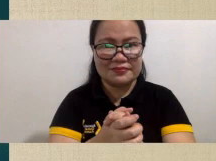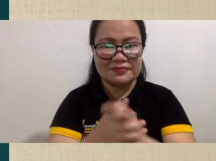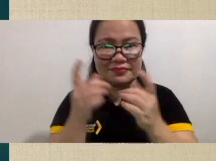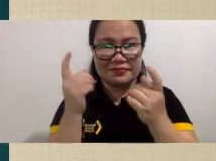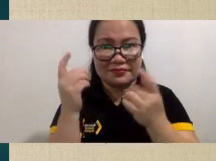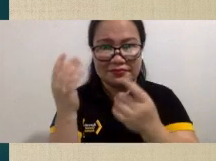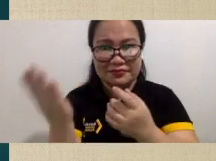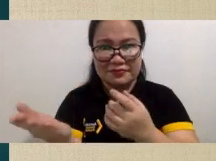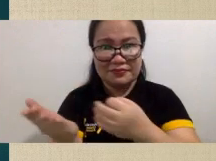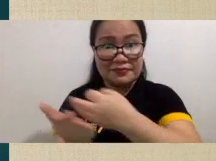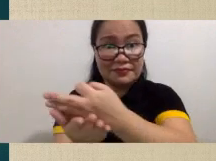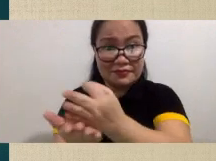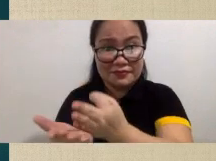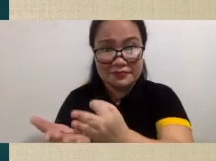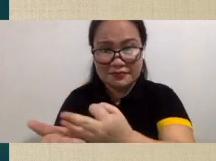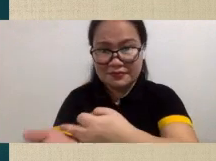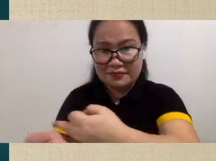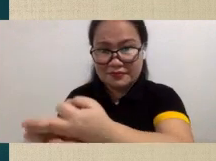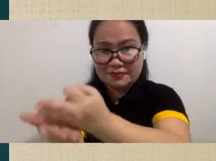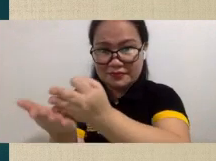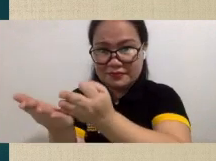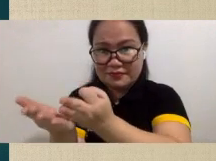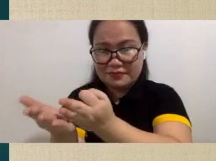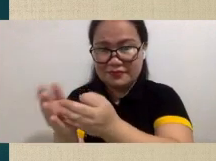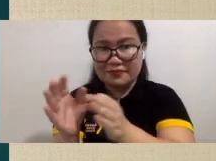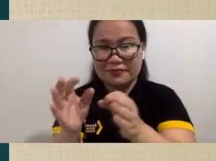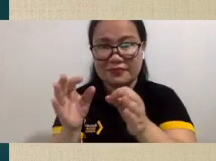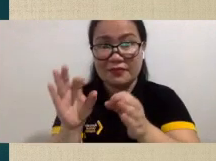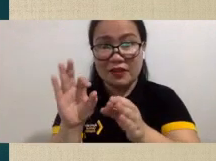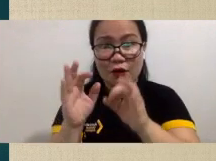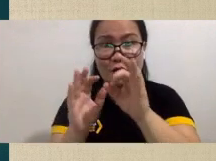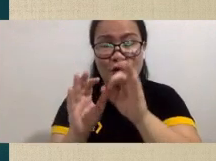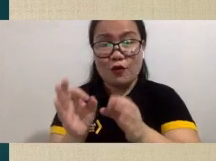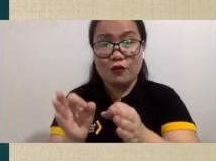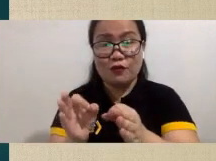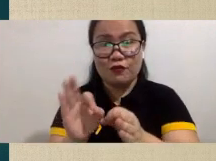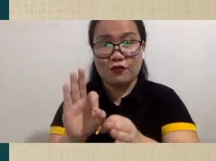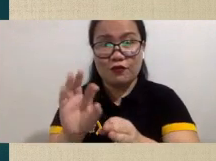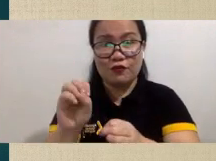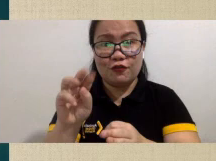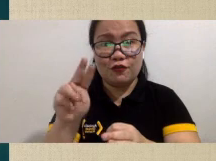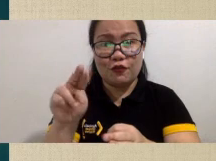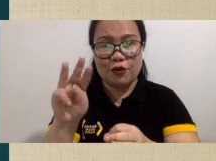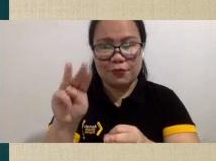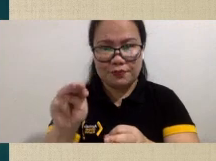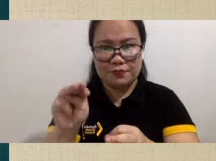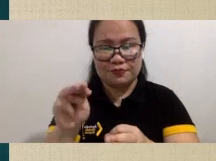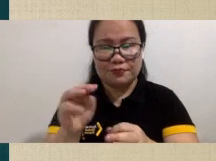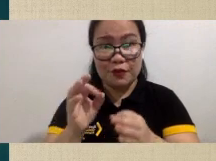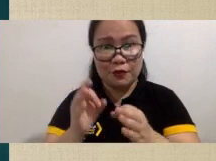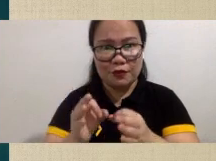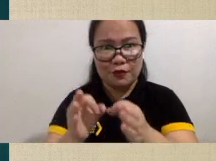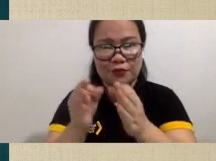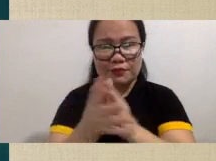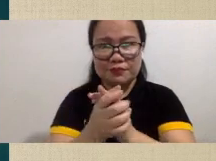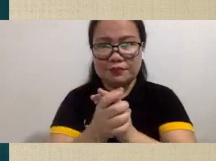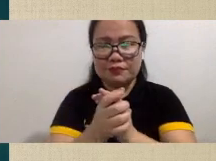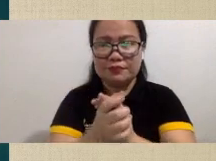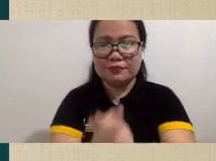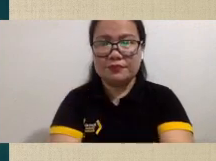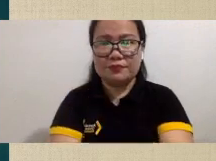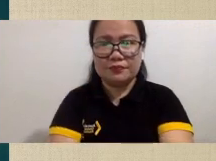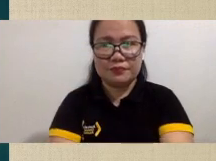squared. So, this is our factored form. Ito lang yung susundan natin na path. Let's have an